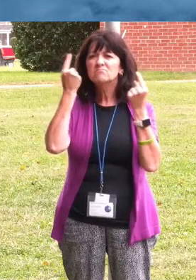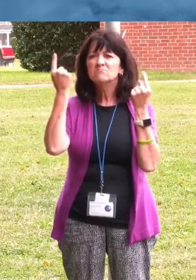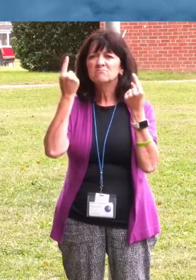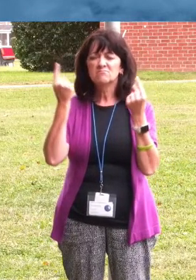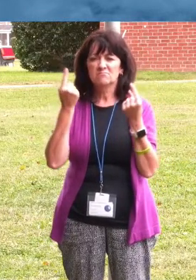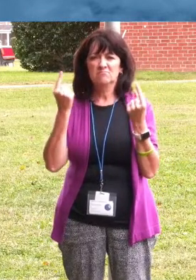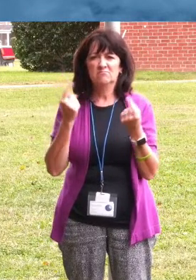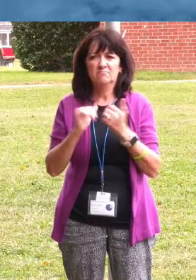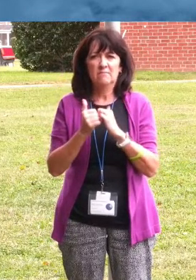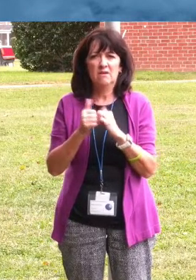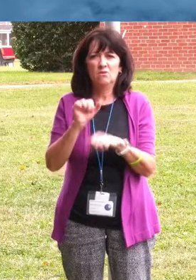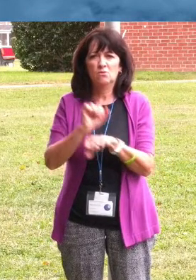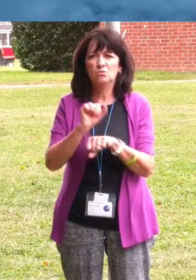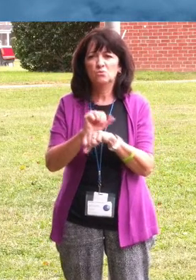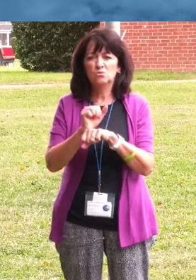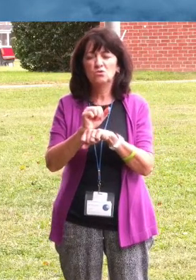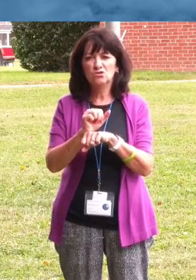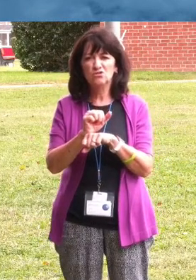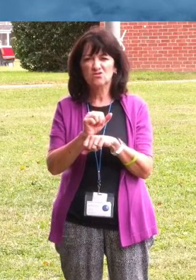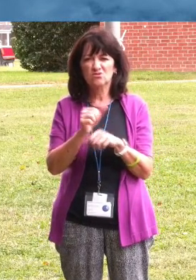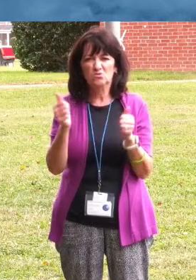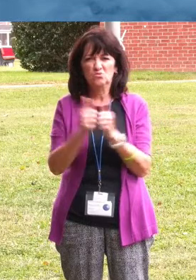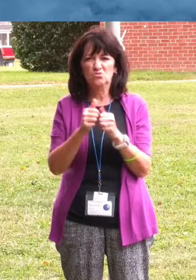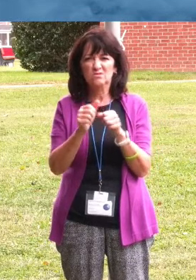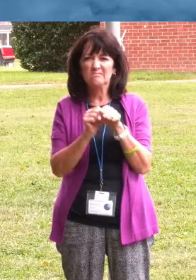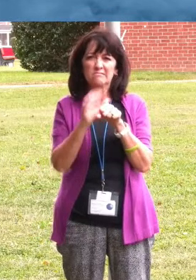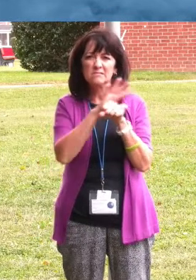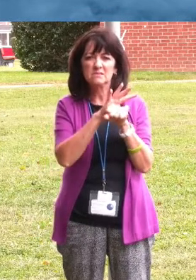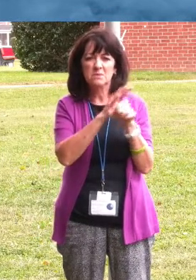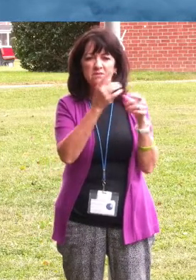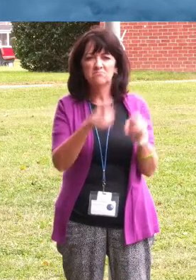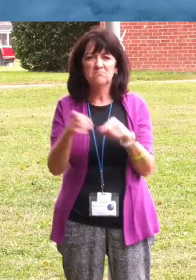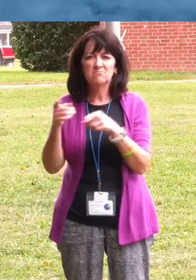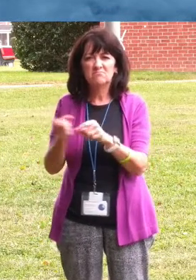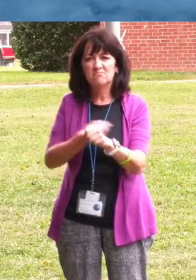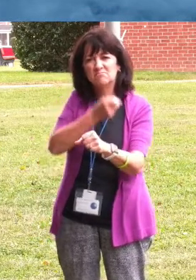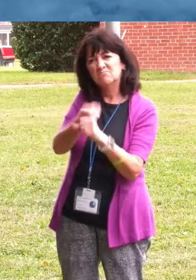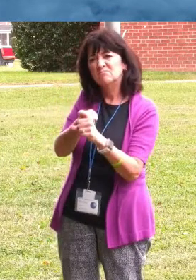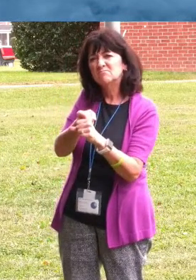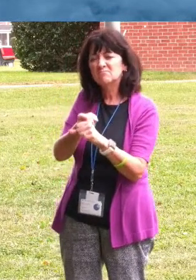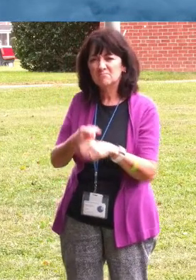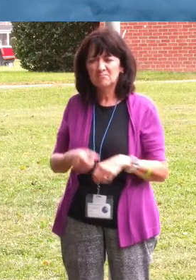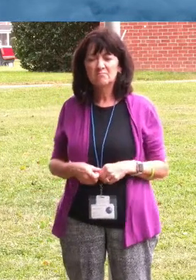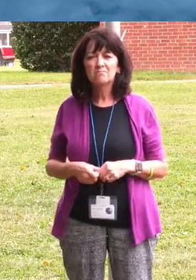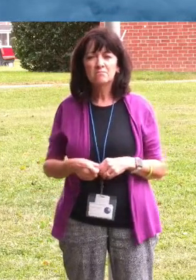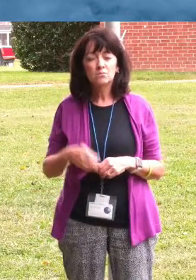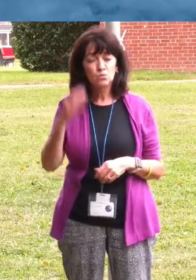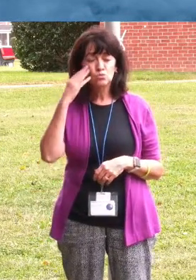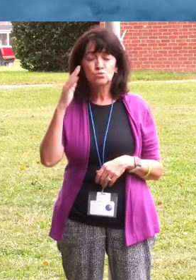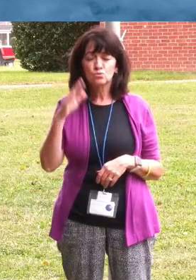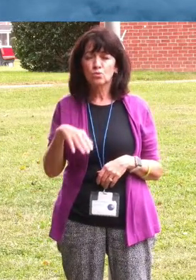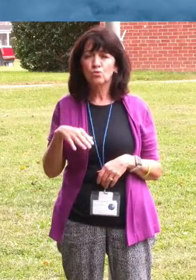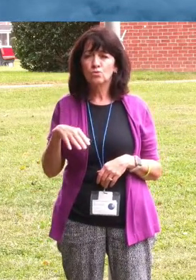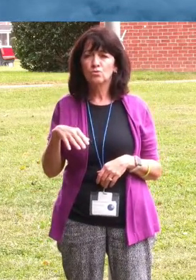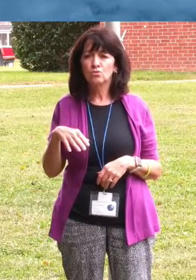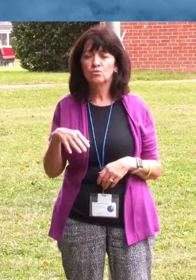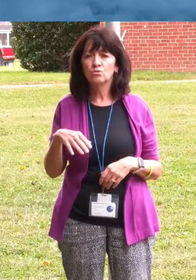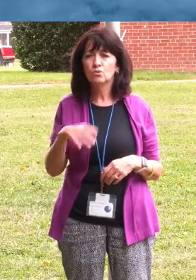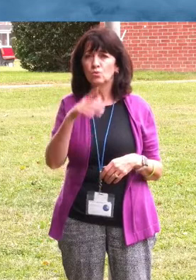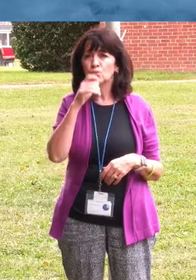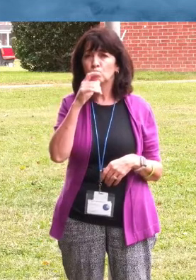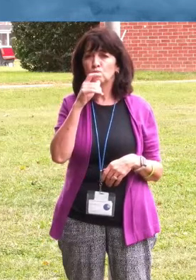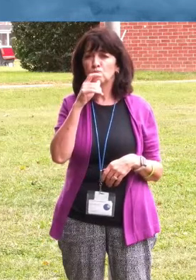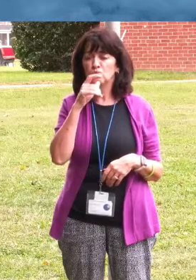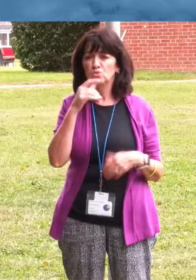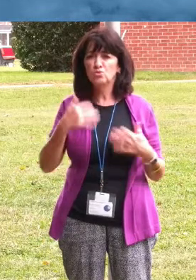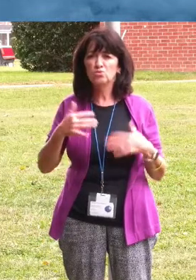COVID-19. We know clearly that the populations that are most at risk are the population that